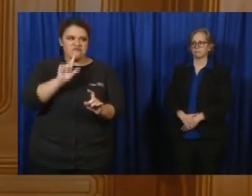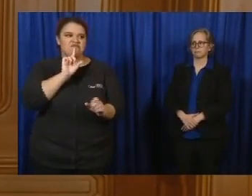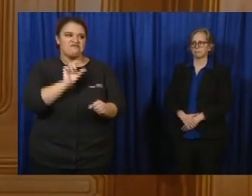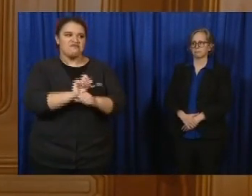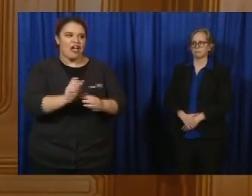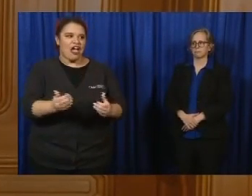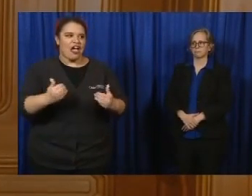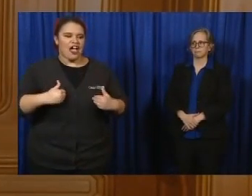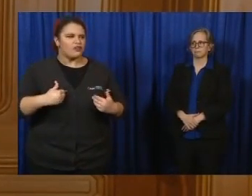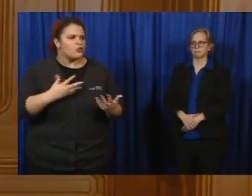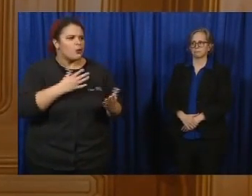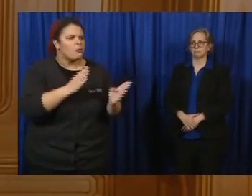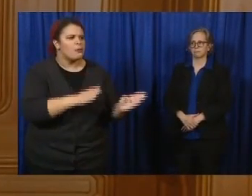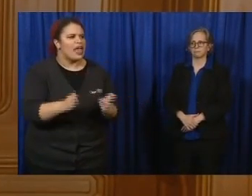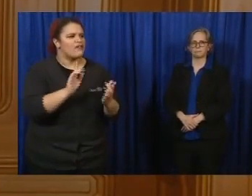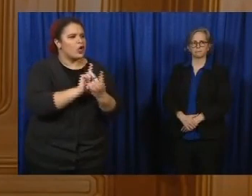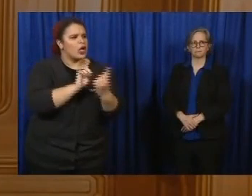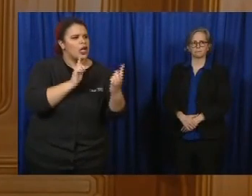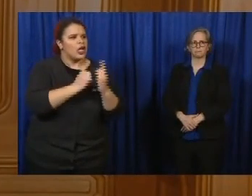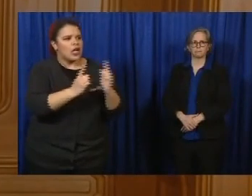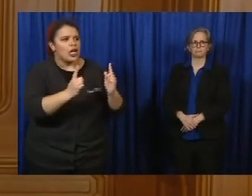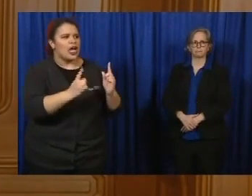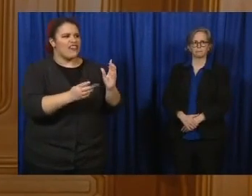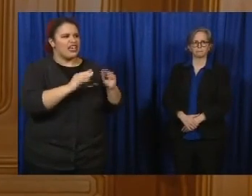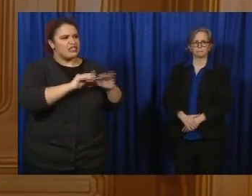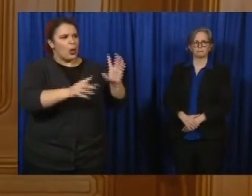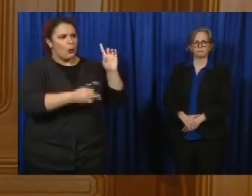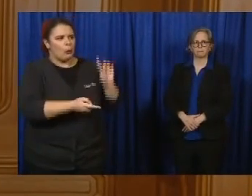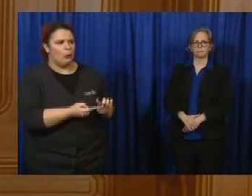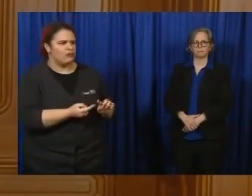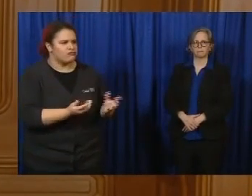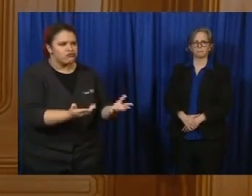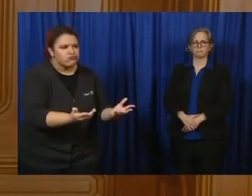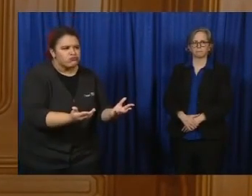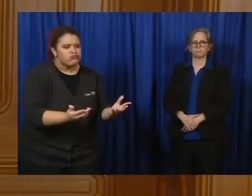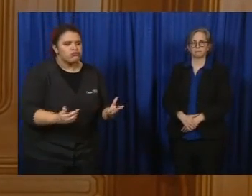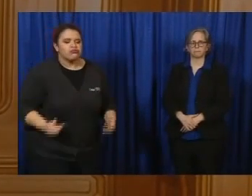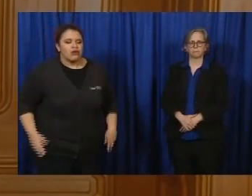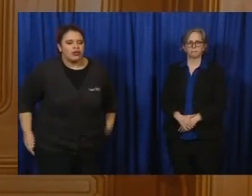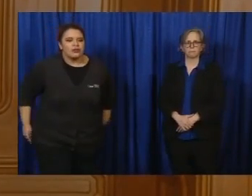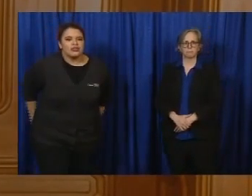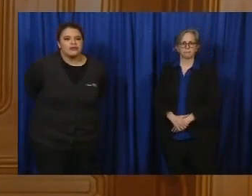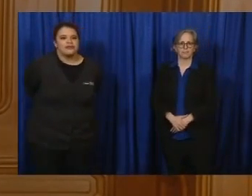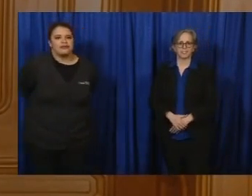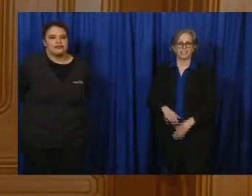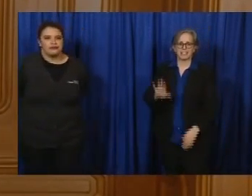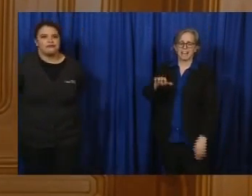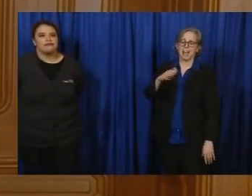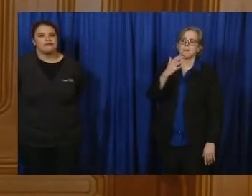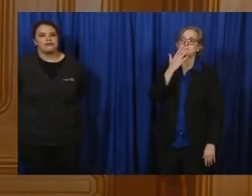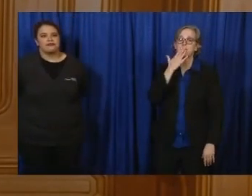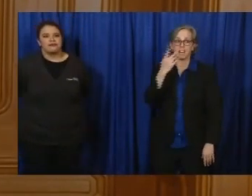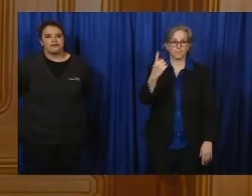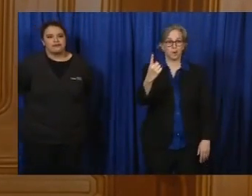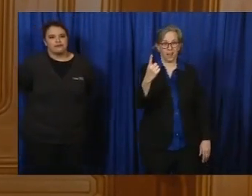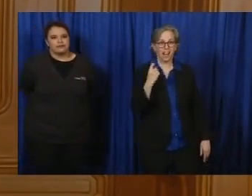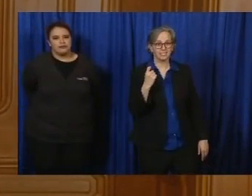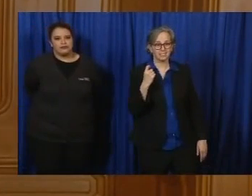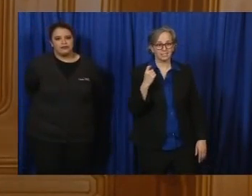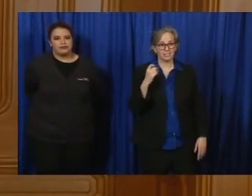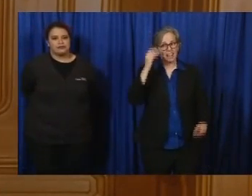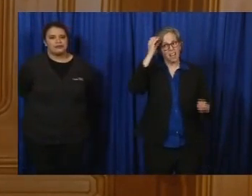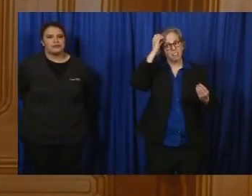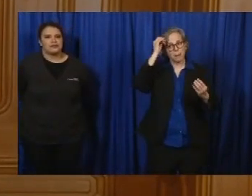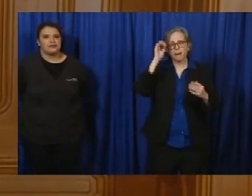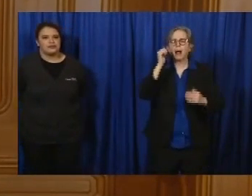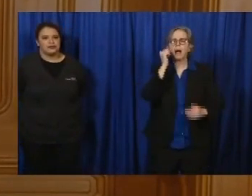and the jails for that matter? Well, thank you for the question. We think about this every day. We work on this every day. Our concern, of course,